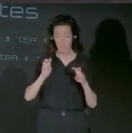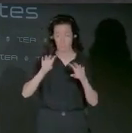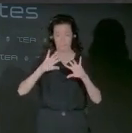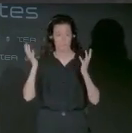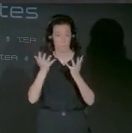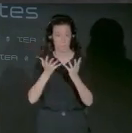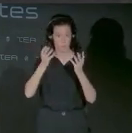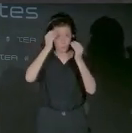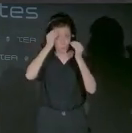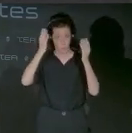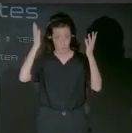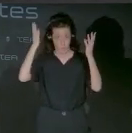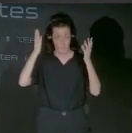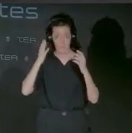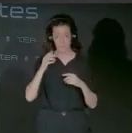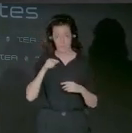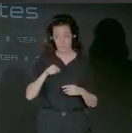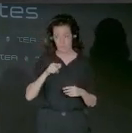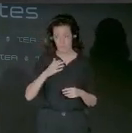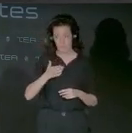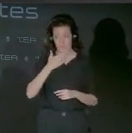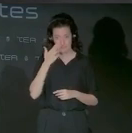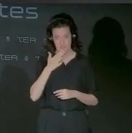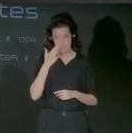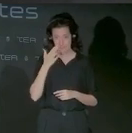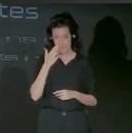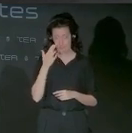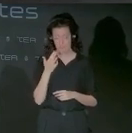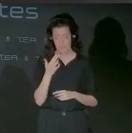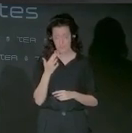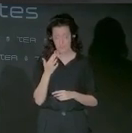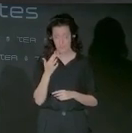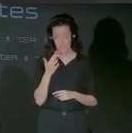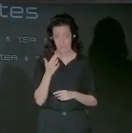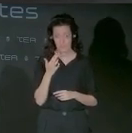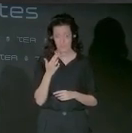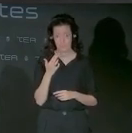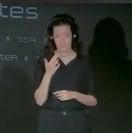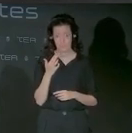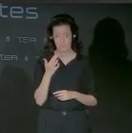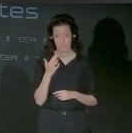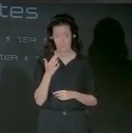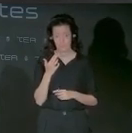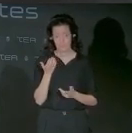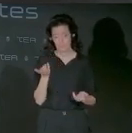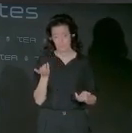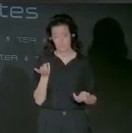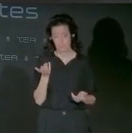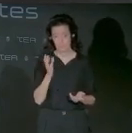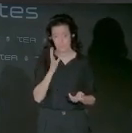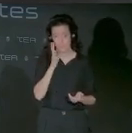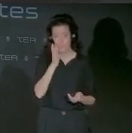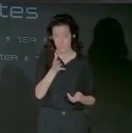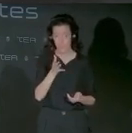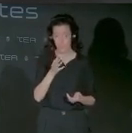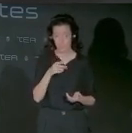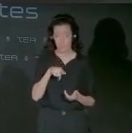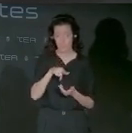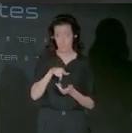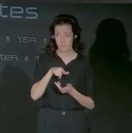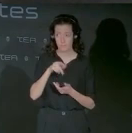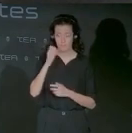read. And I think there, we're talking a lot about education, but I think one really important point there